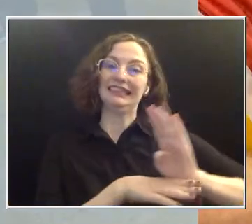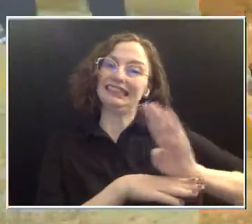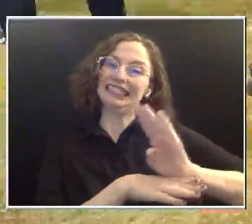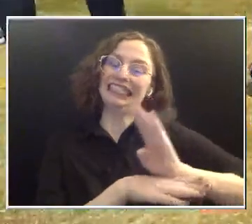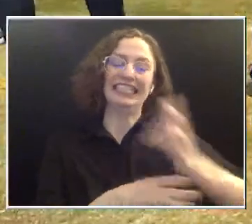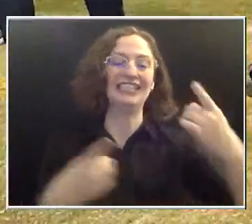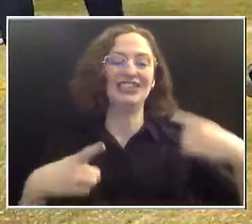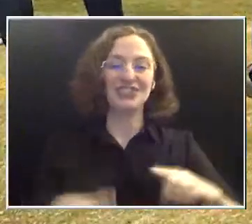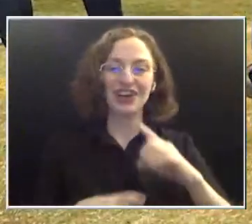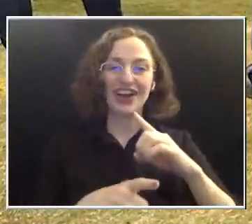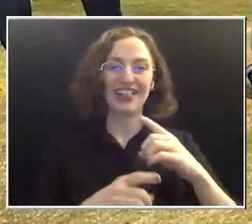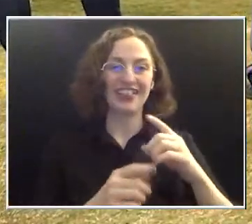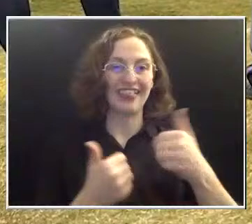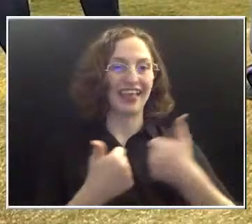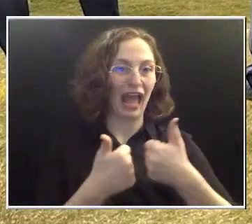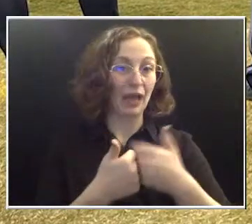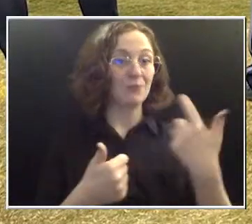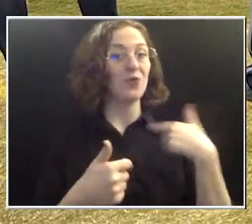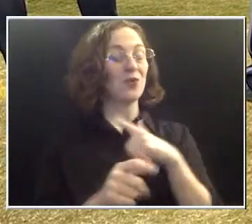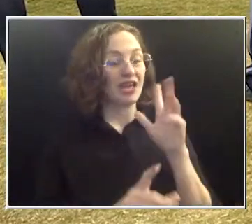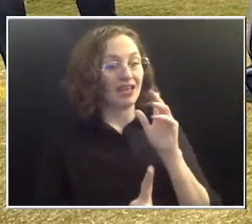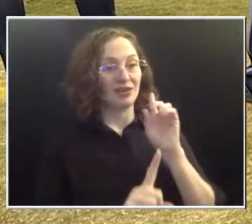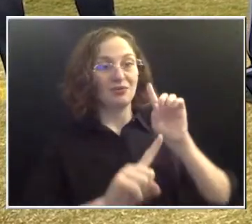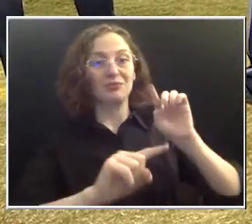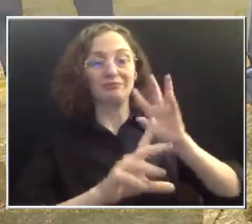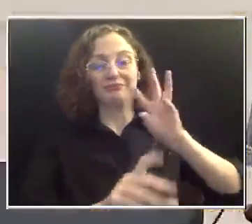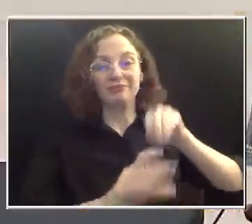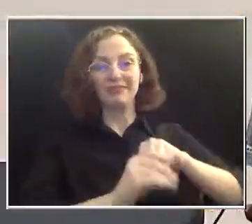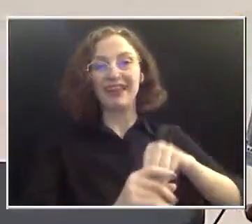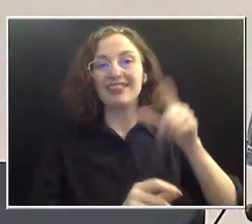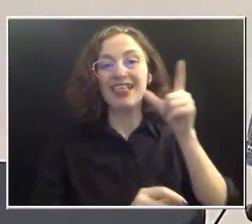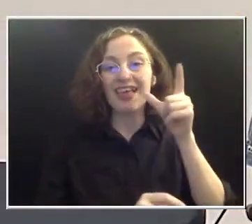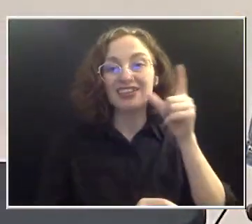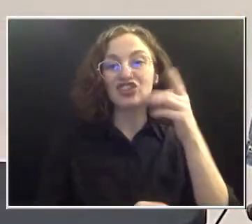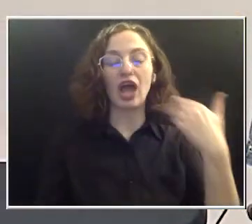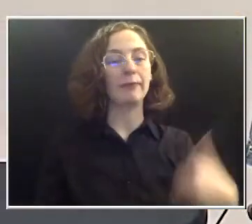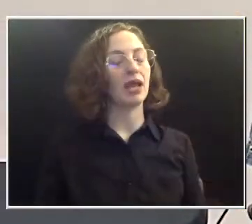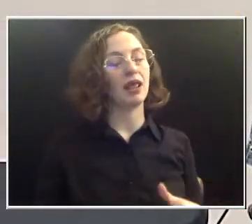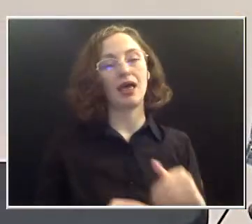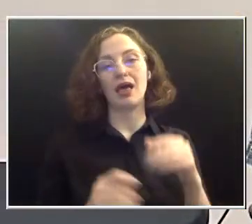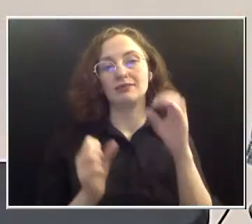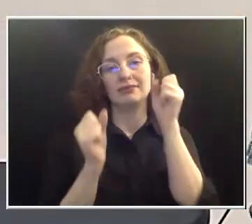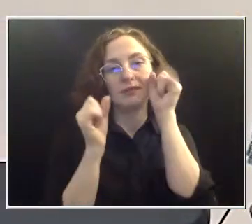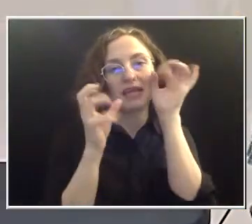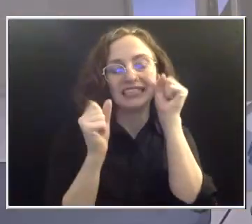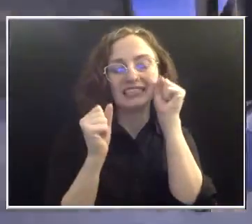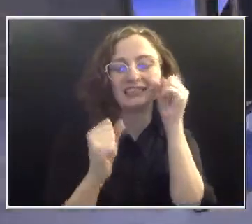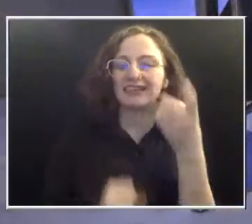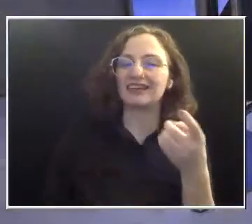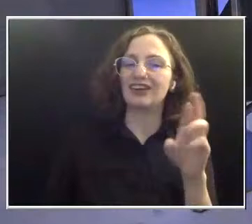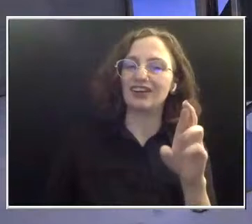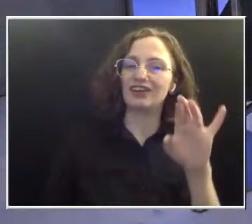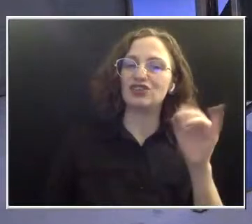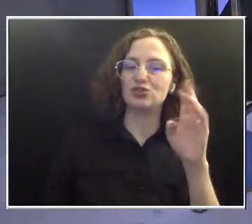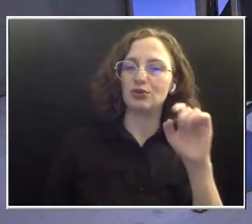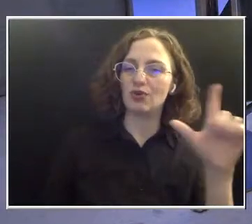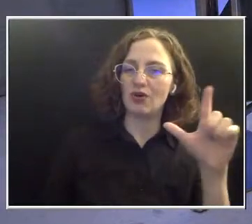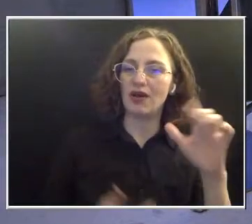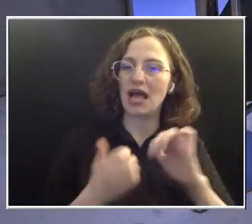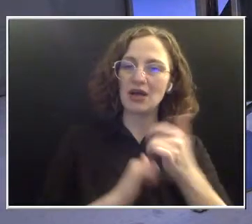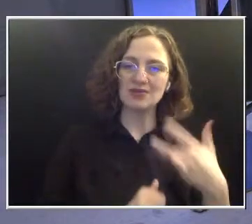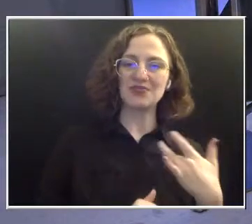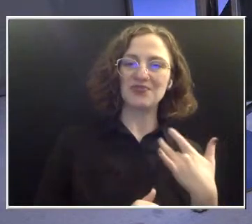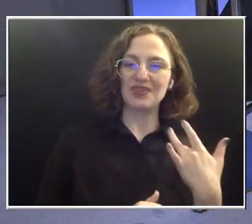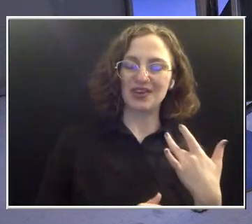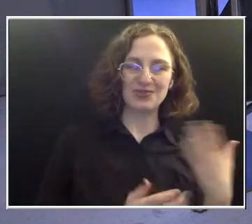luncheon. It was just such a cool experience. It was amazing. Dr. Jewell, what's it like though to be able to bring one of your patients along